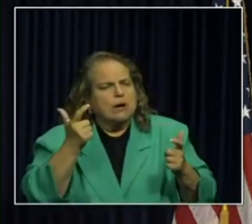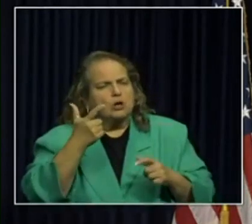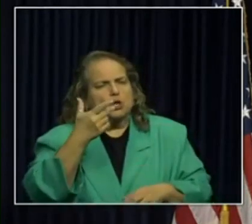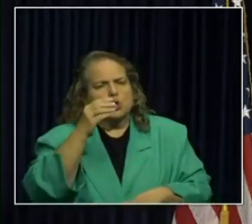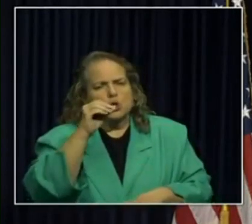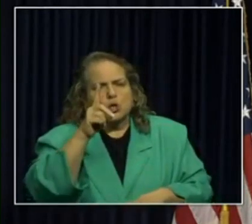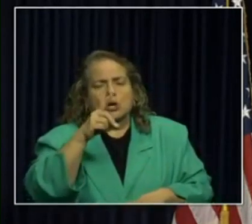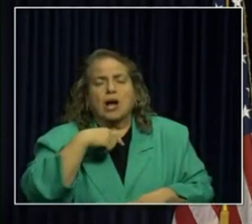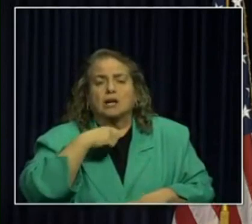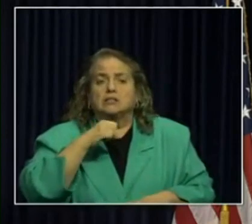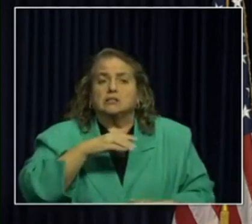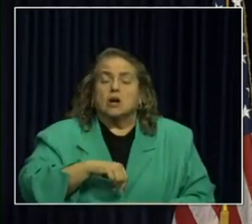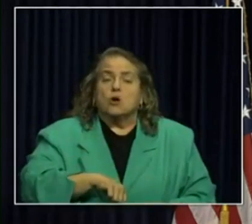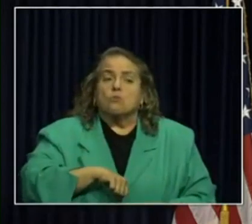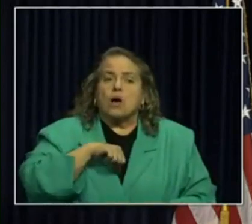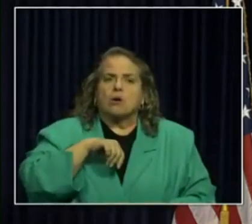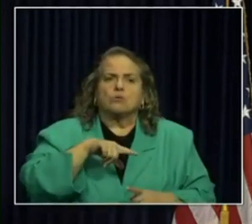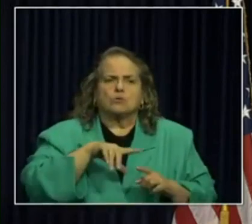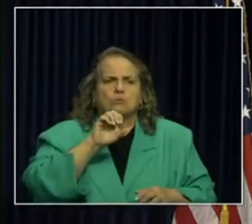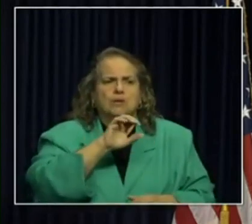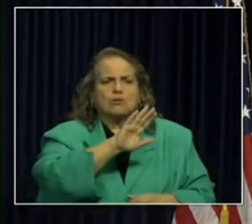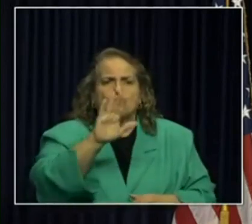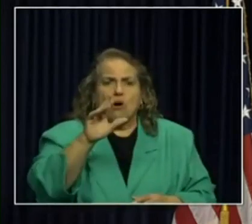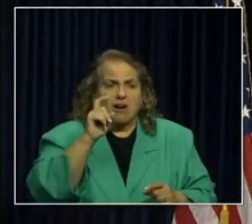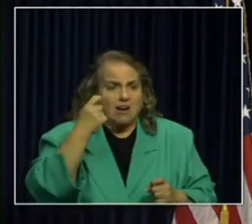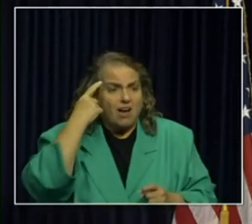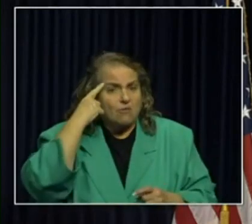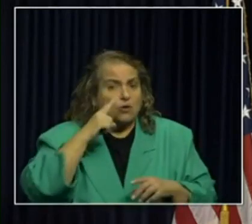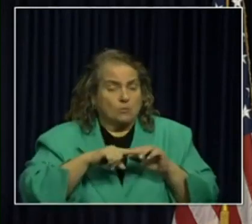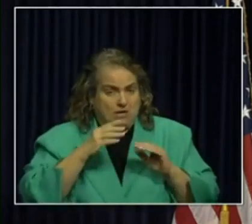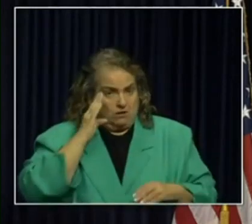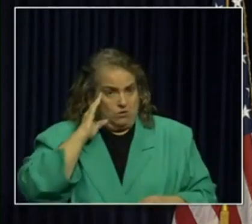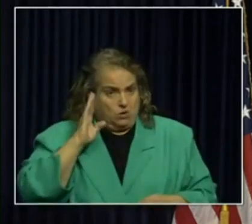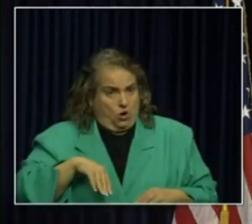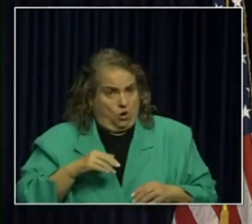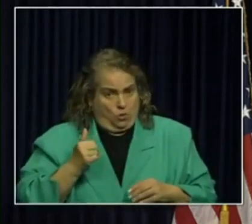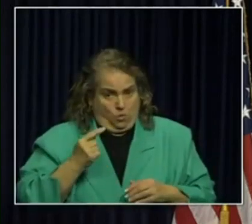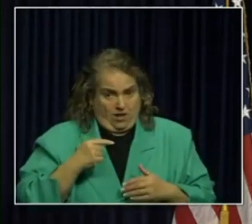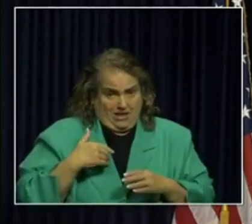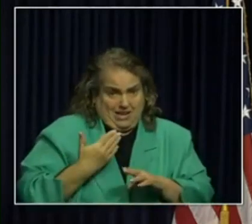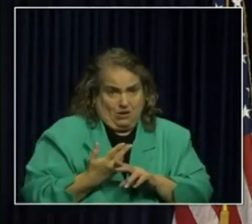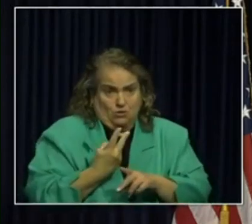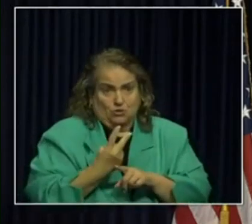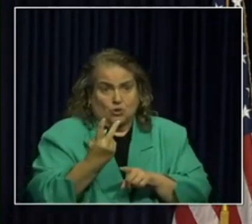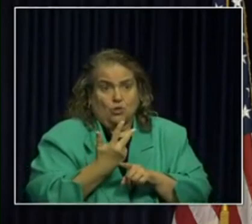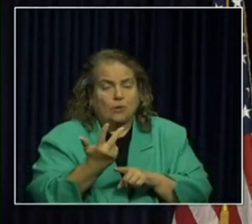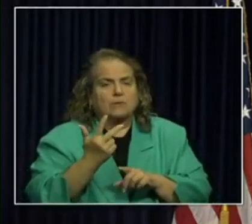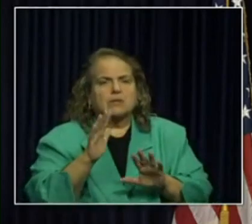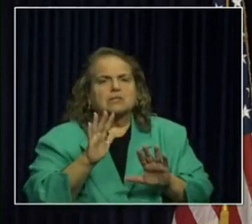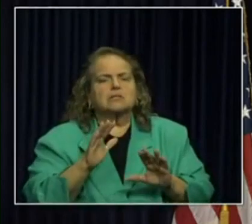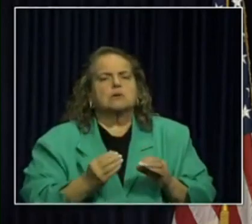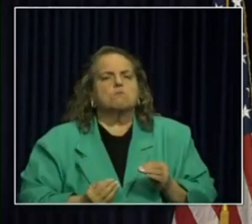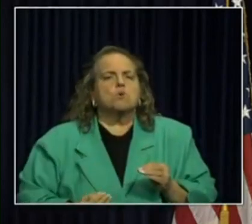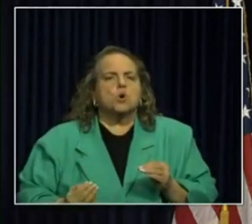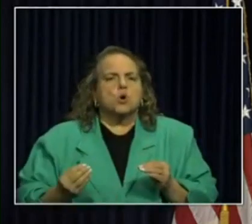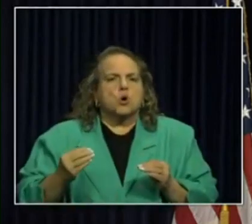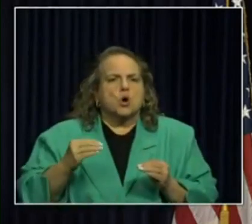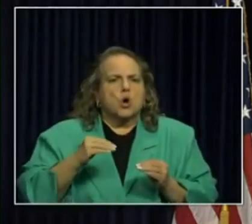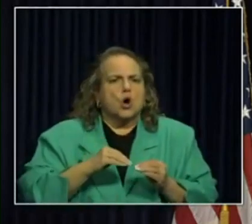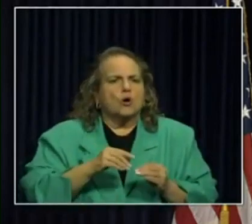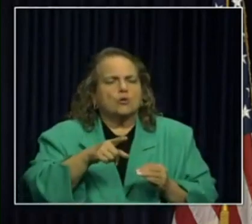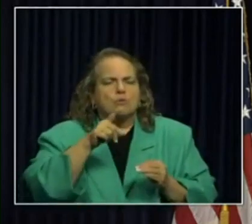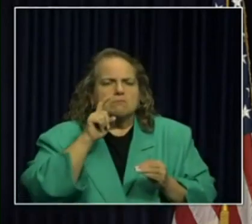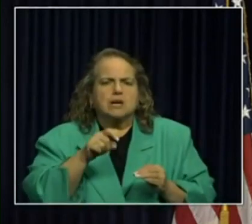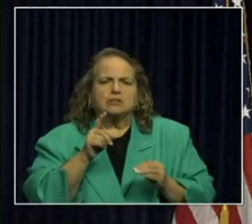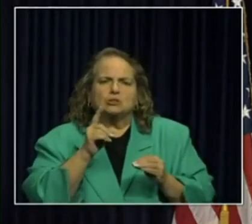proud to be your governor. But knowing what's on the line in the next 2 to 3 weeks, we need even more. And